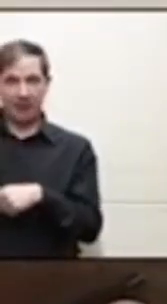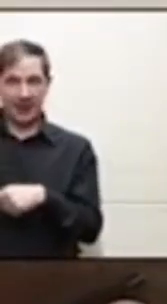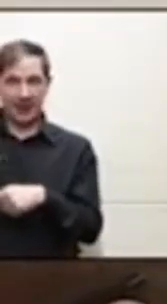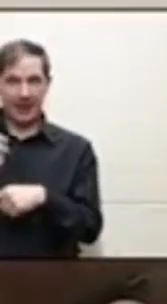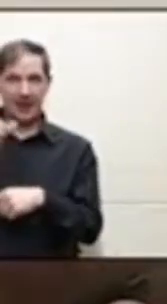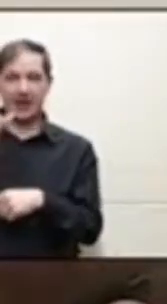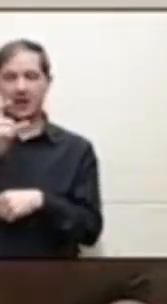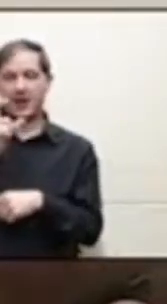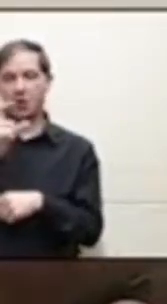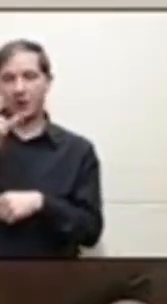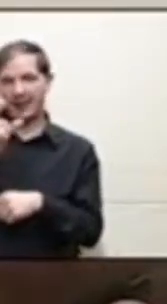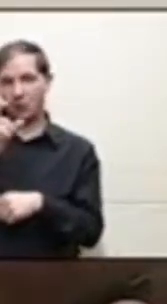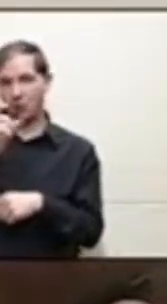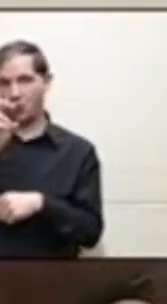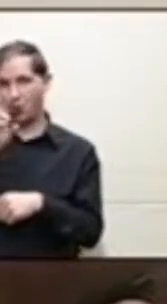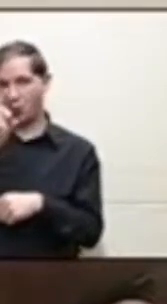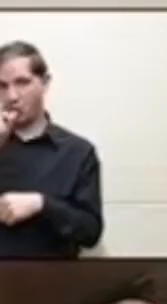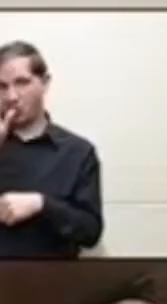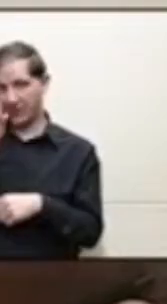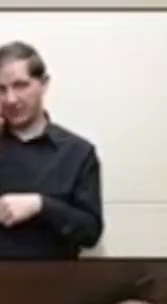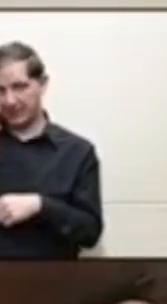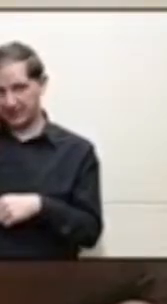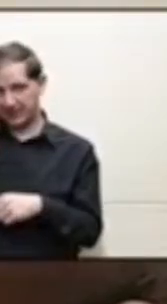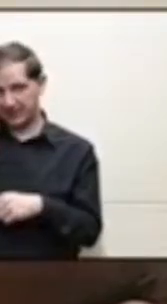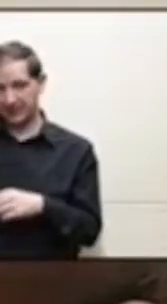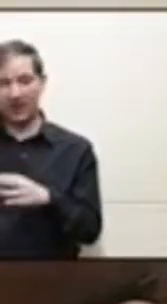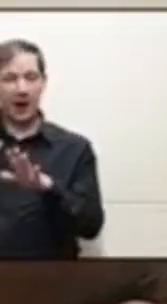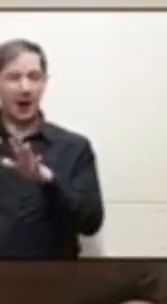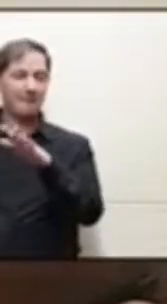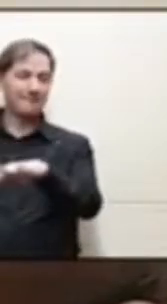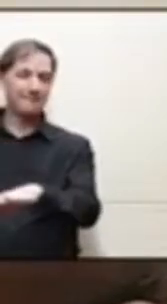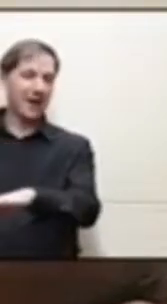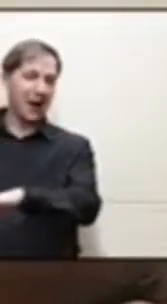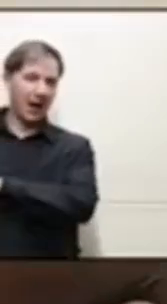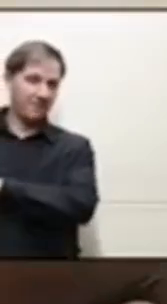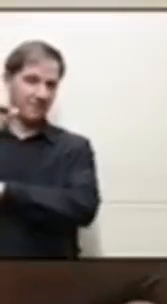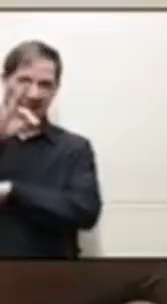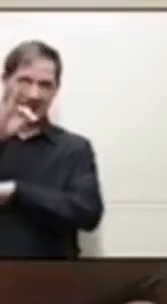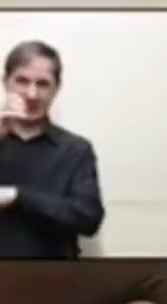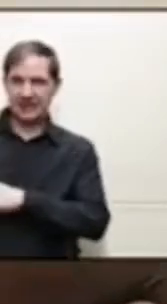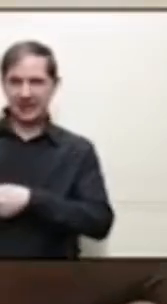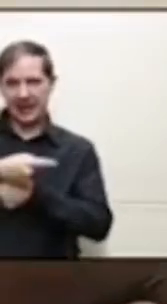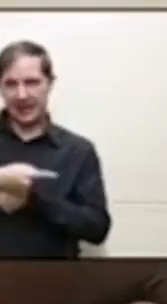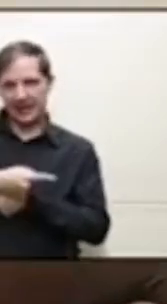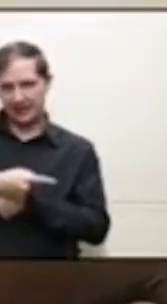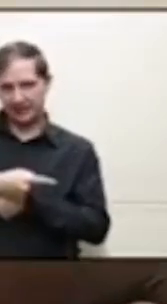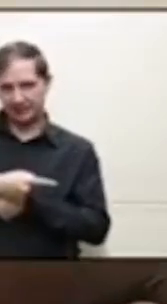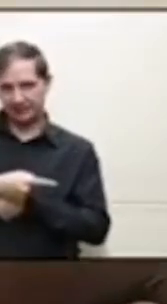creditors, well above the 30-day requirement, and that